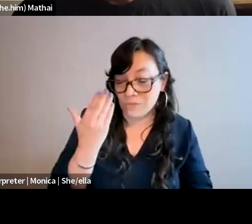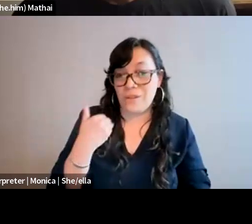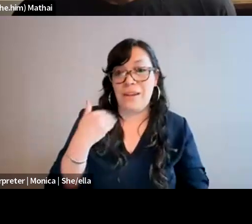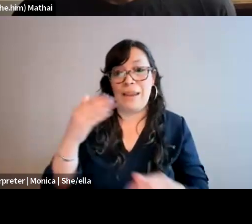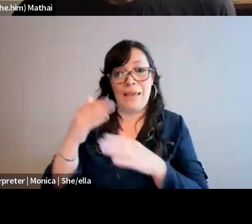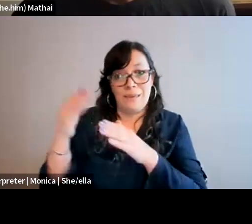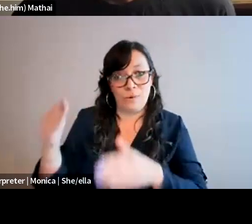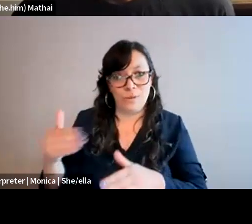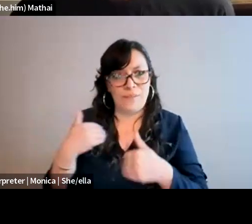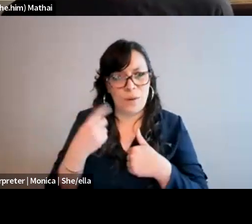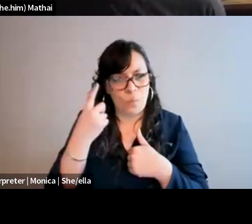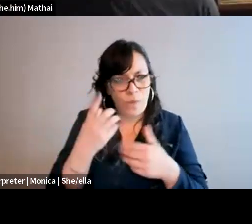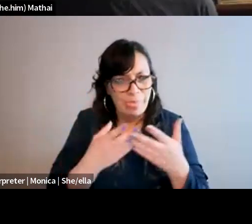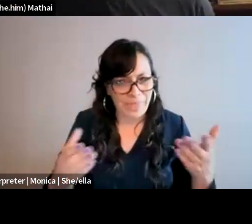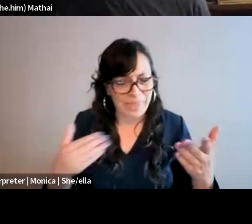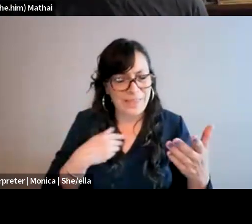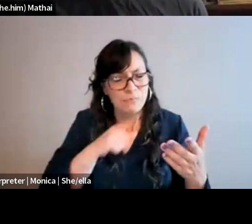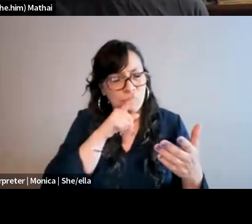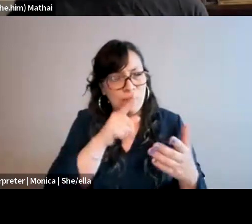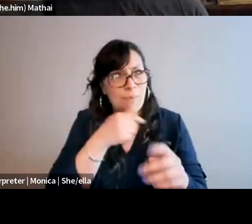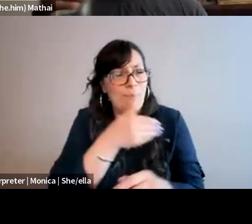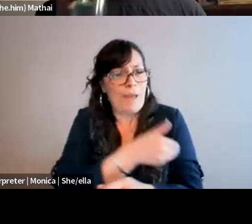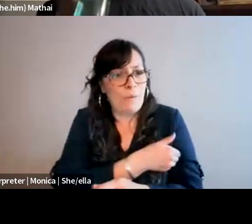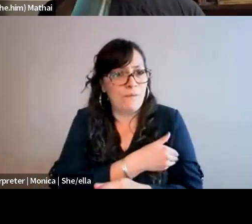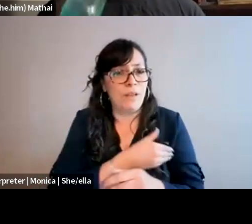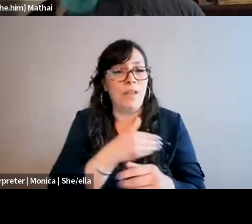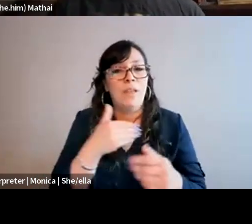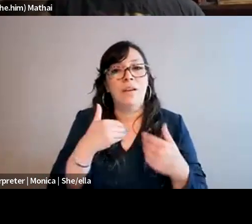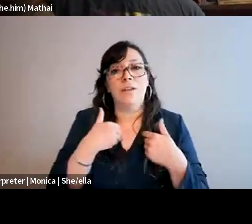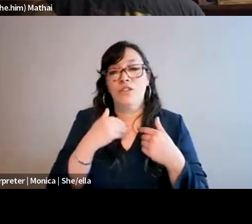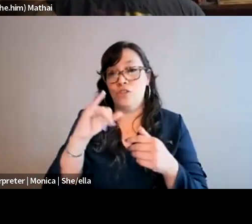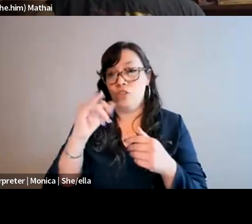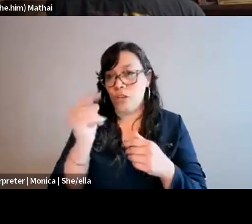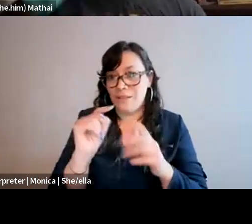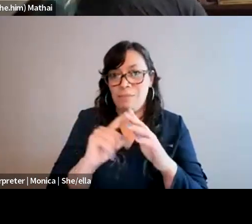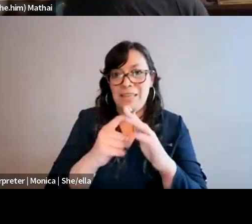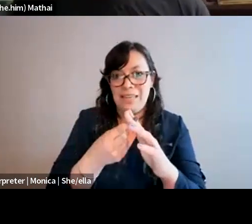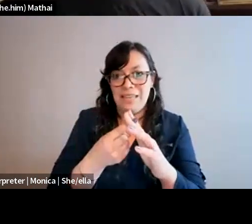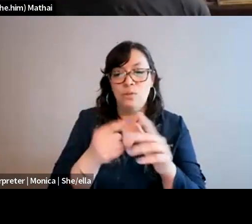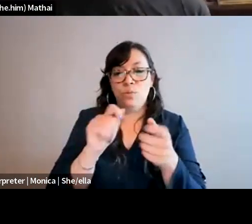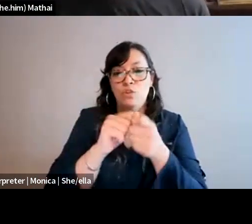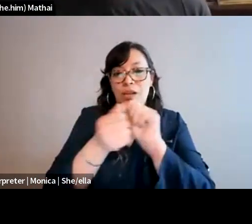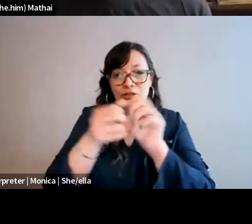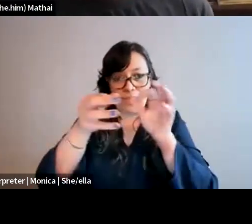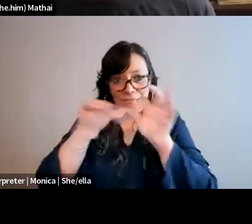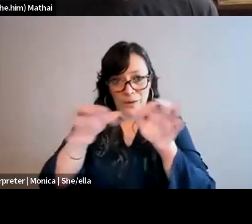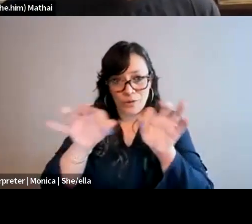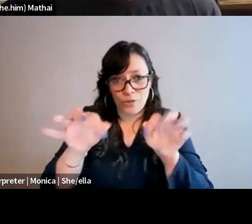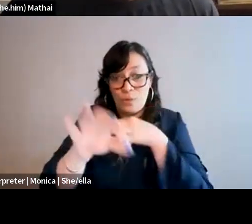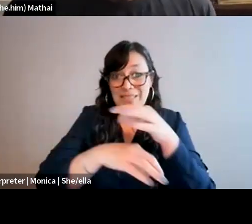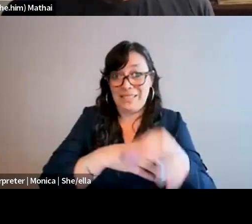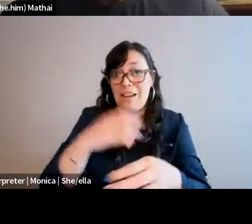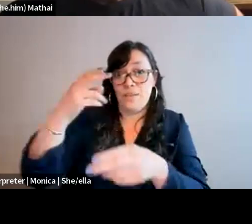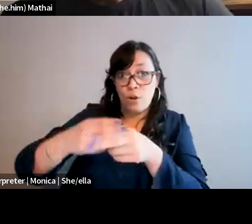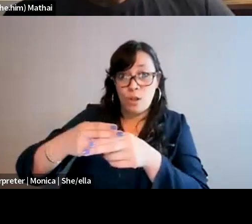one of the things that I have found to be really powerful is just beginning to change the language. Like instead of calling